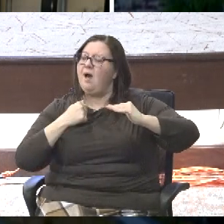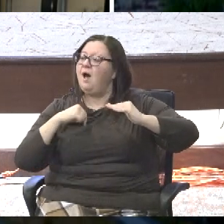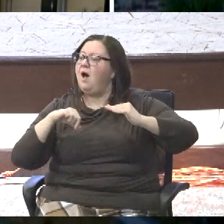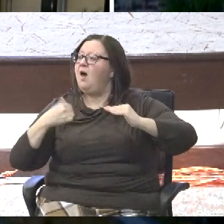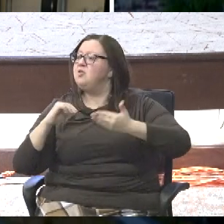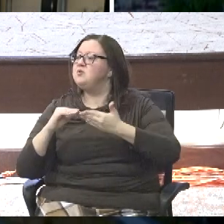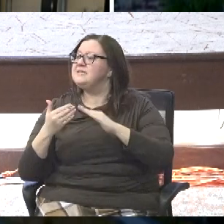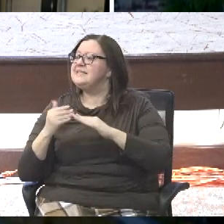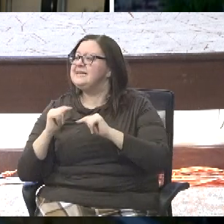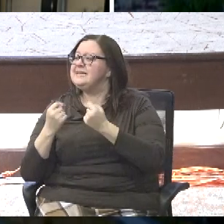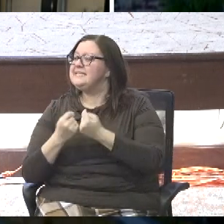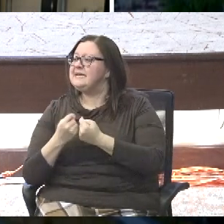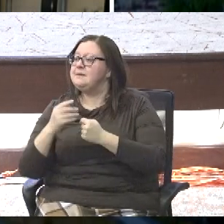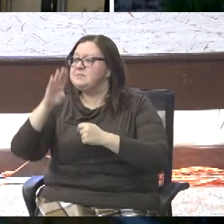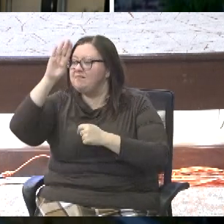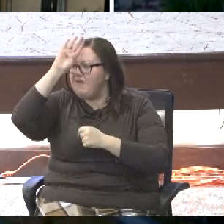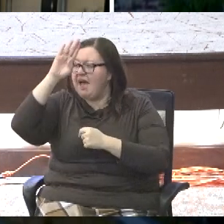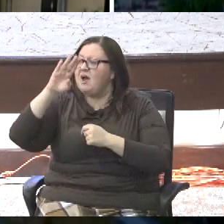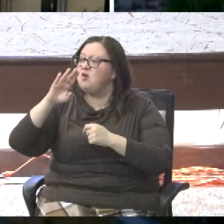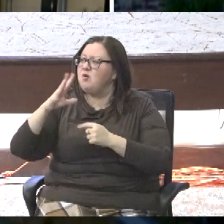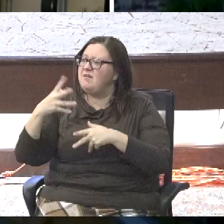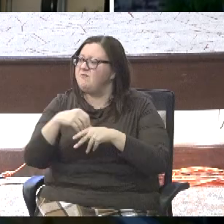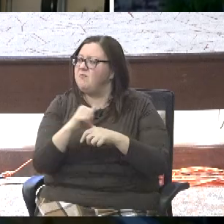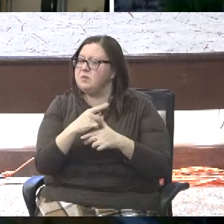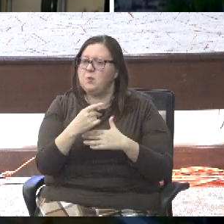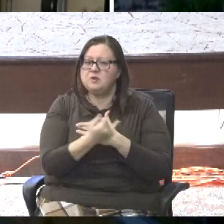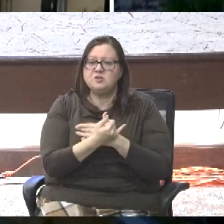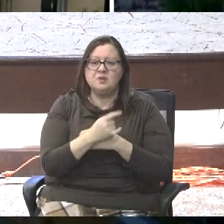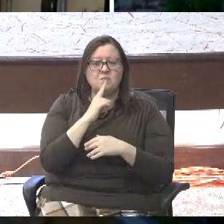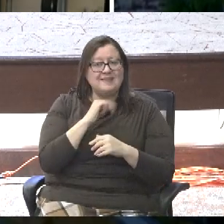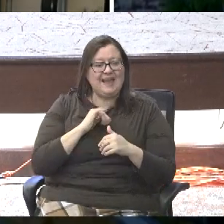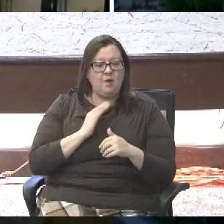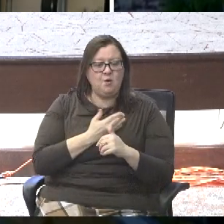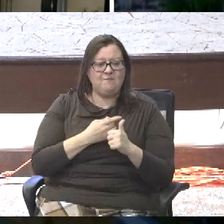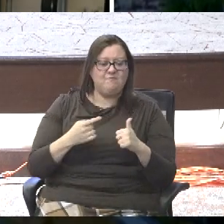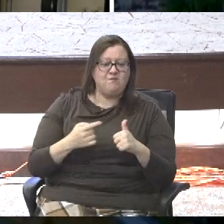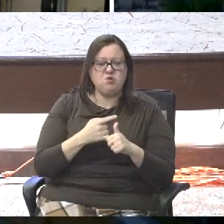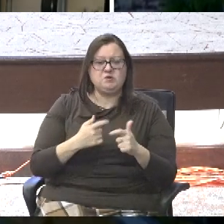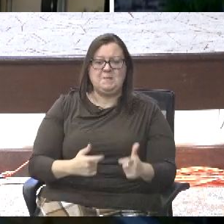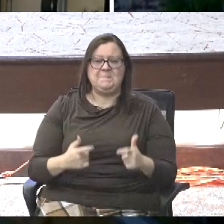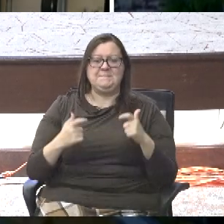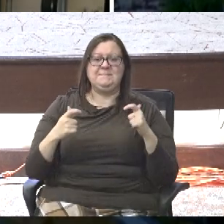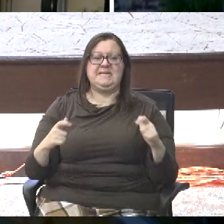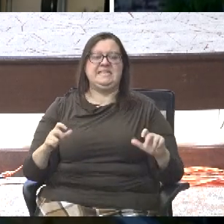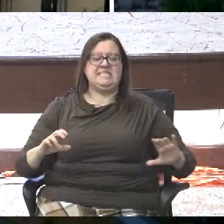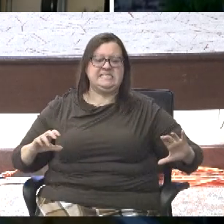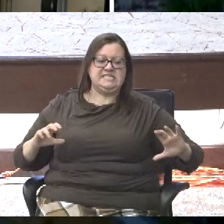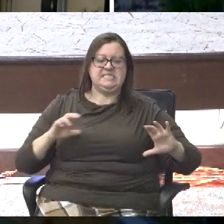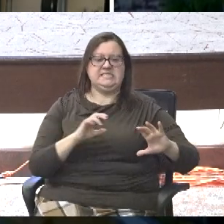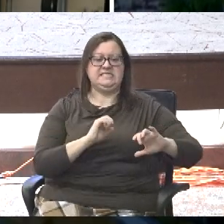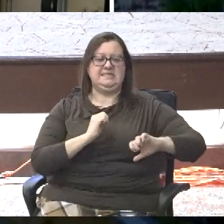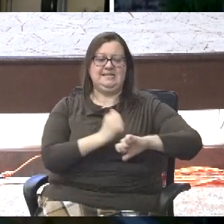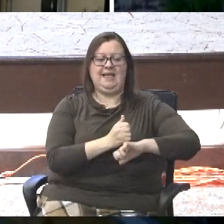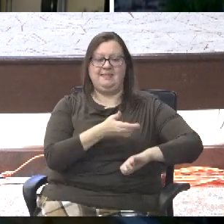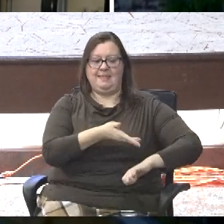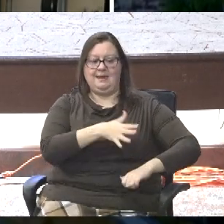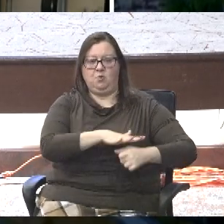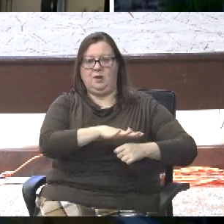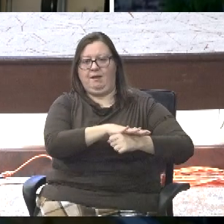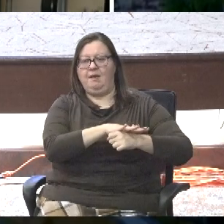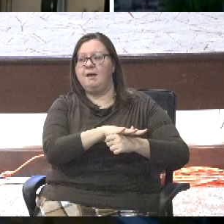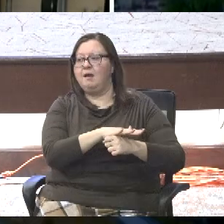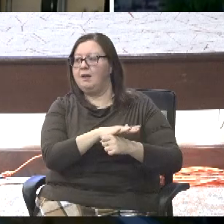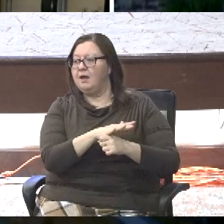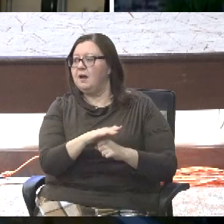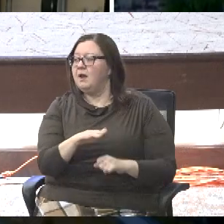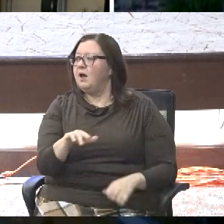who had a hand in this project. It's kind of our first big installation out on that end of town, first visible,